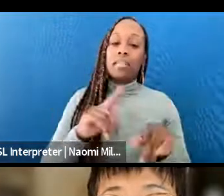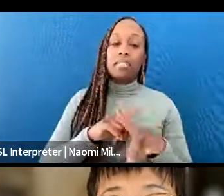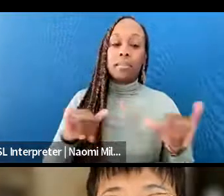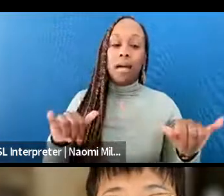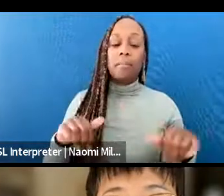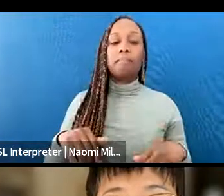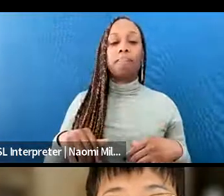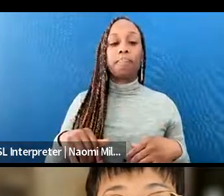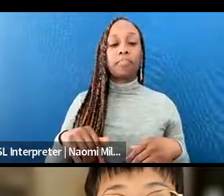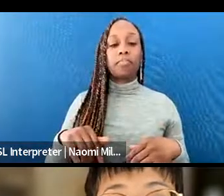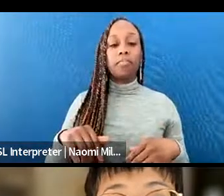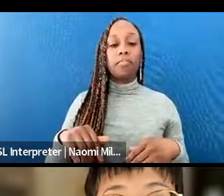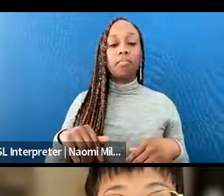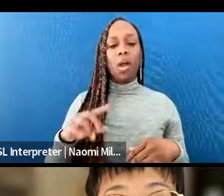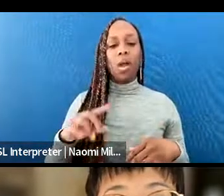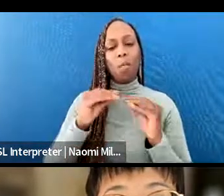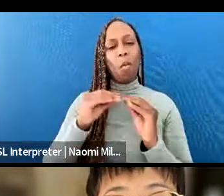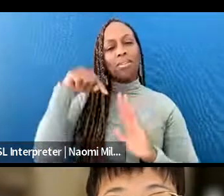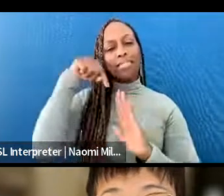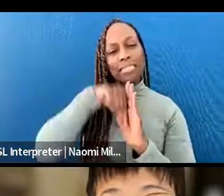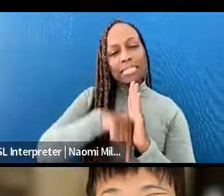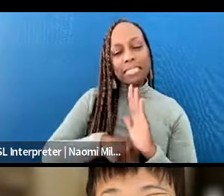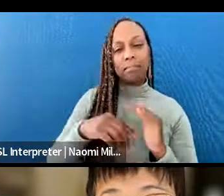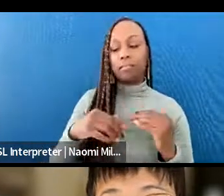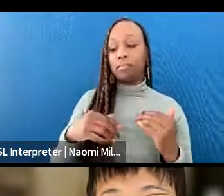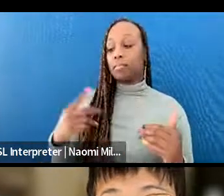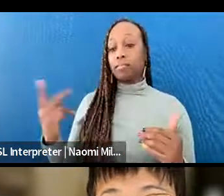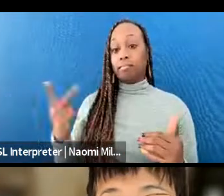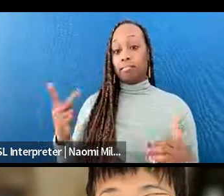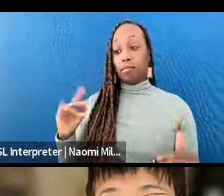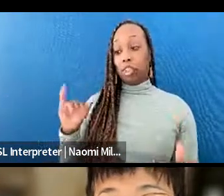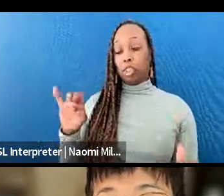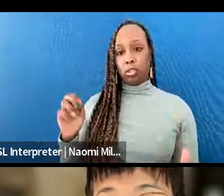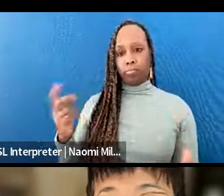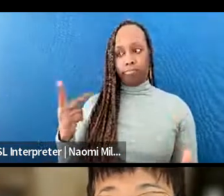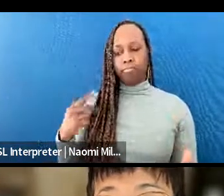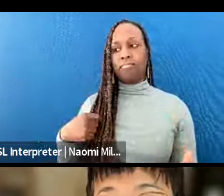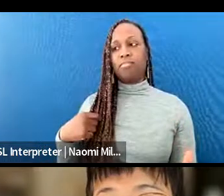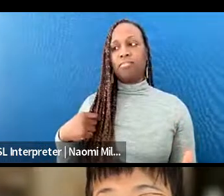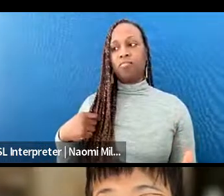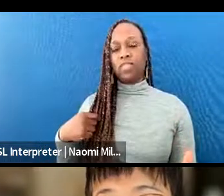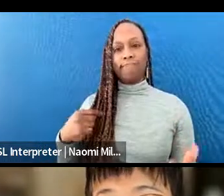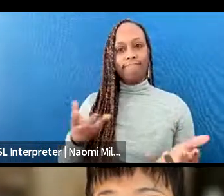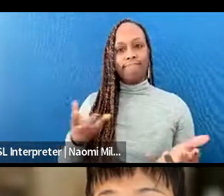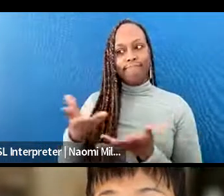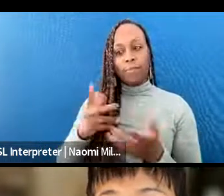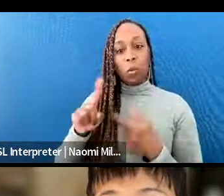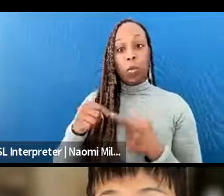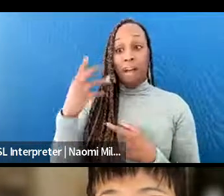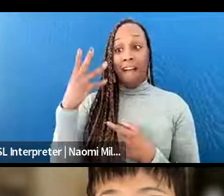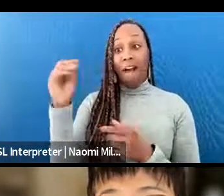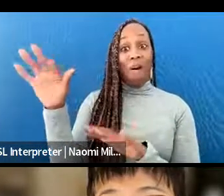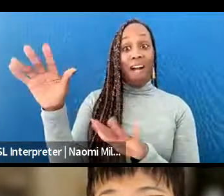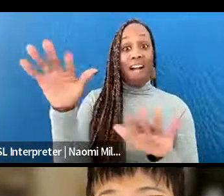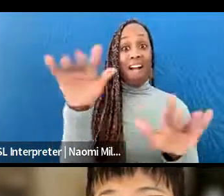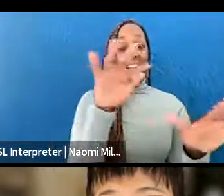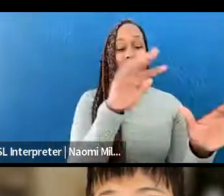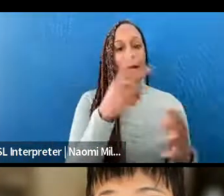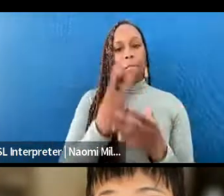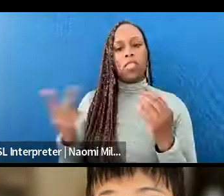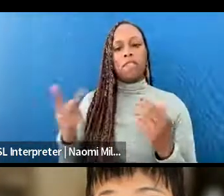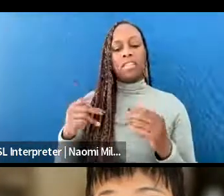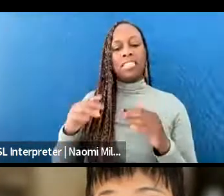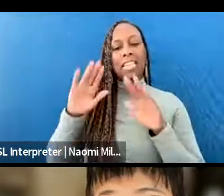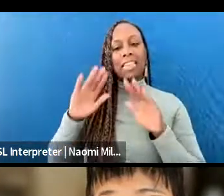also on a deeper level, Joe and I deal with this a lot when we're out, and that we're both little people, but we're